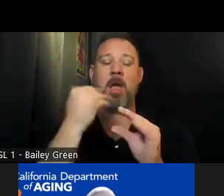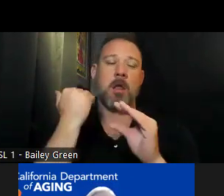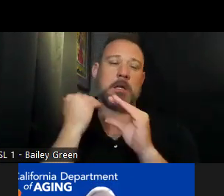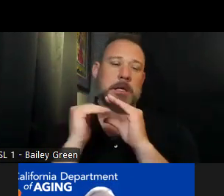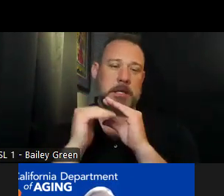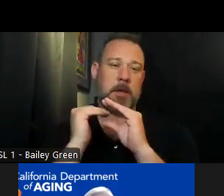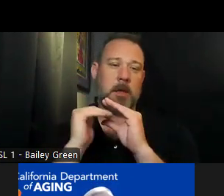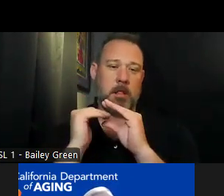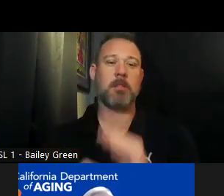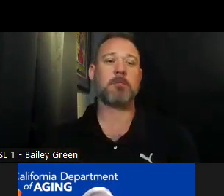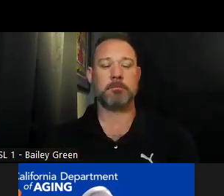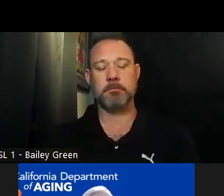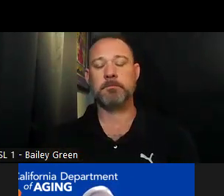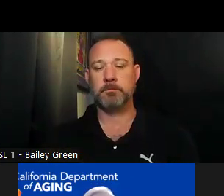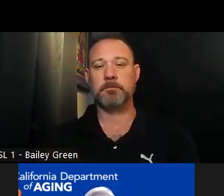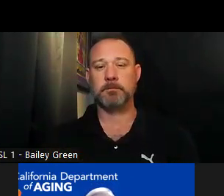ENGAGE, at